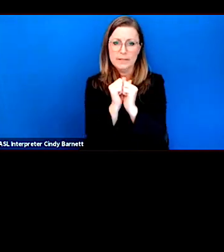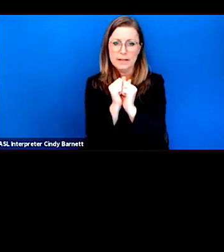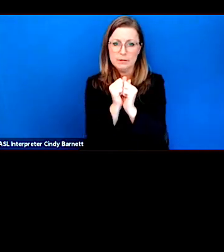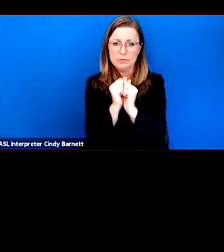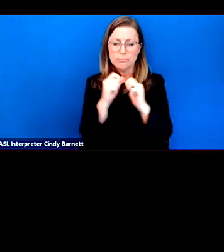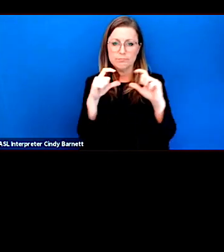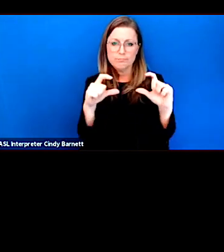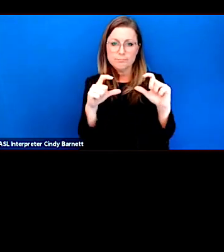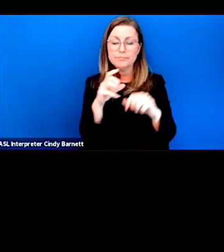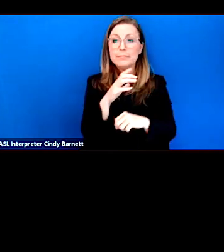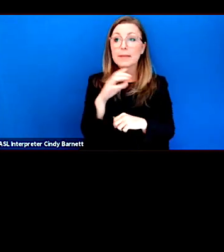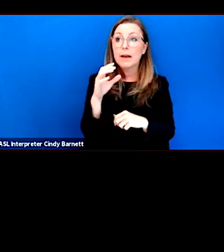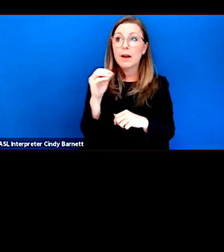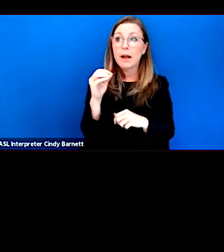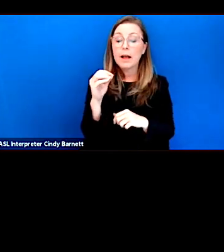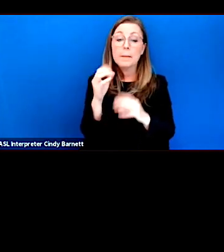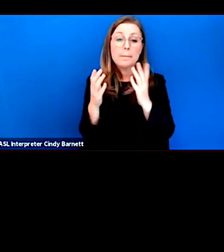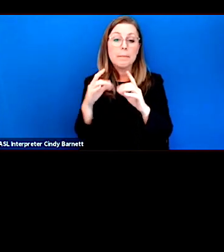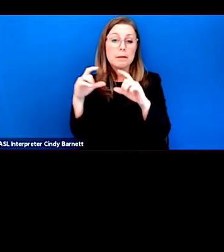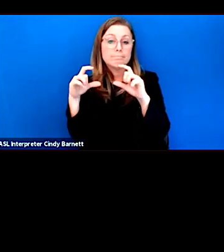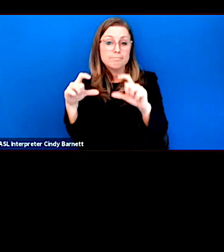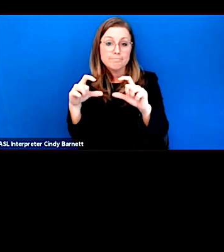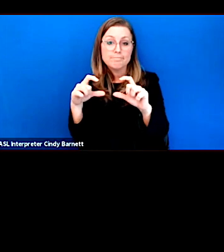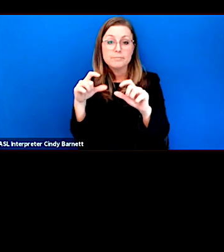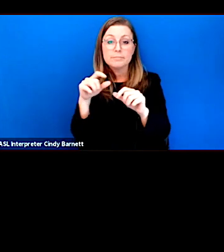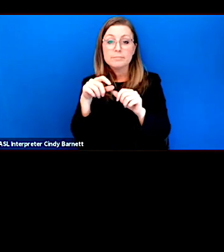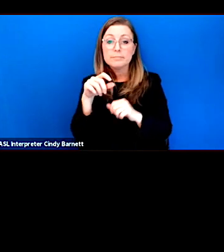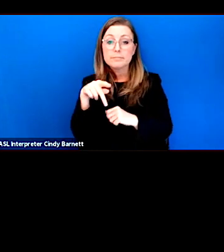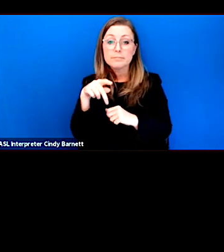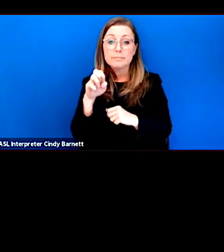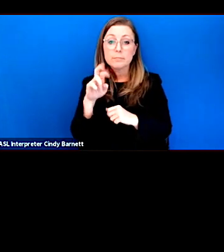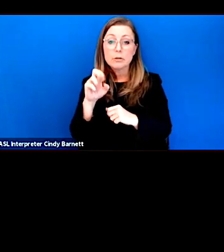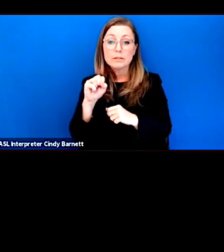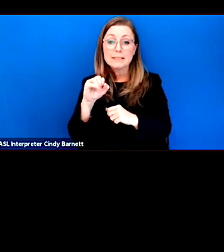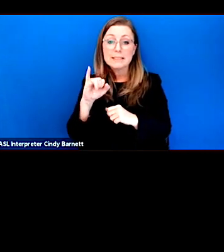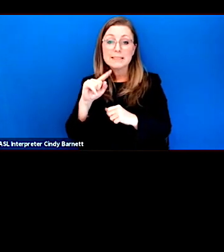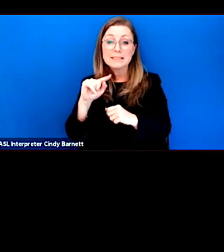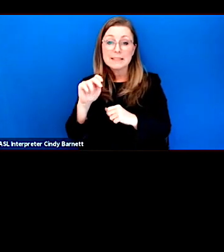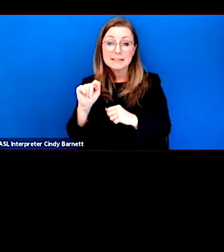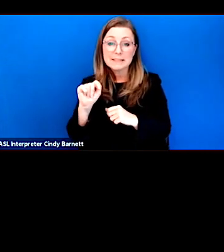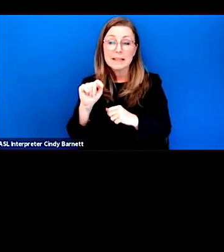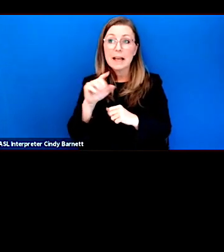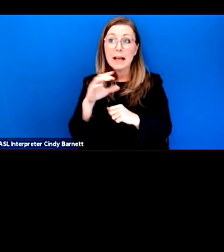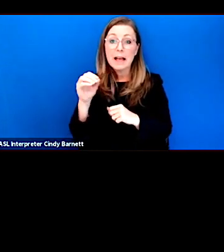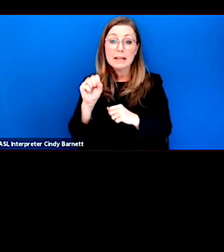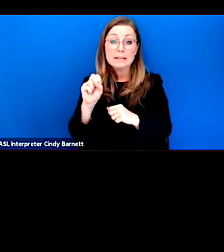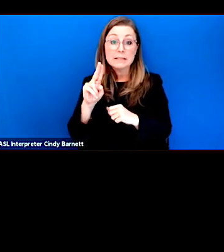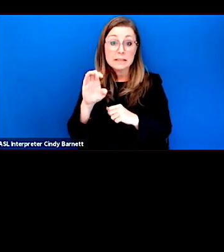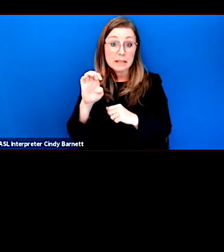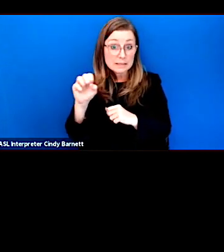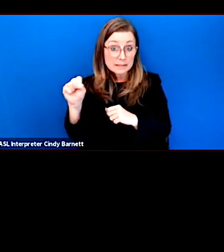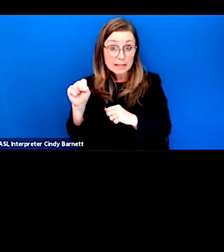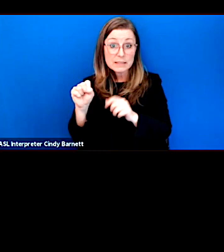And persistent and success might go together in a different parenthesis set. Excellent. Thank you,